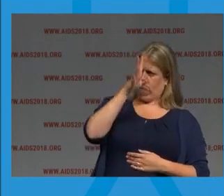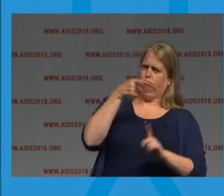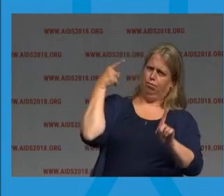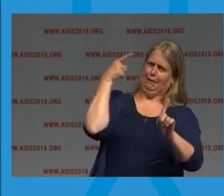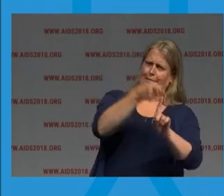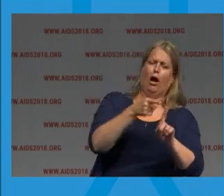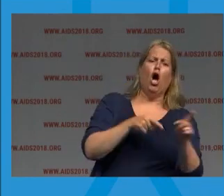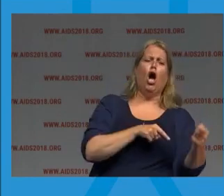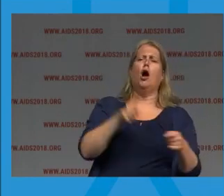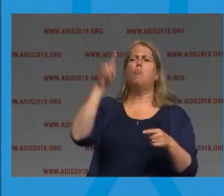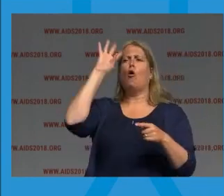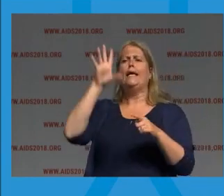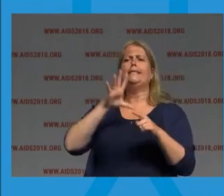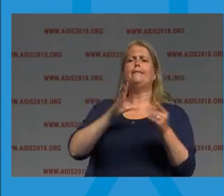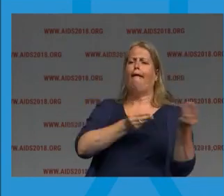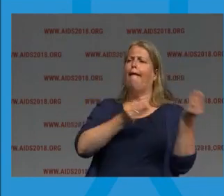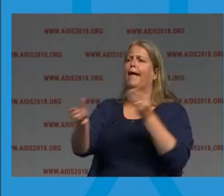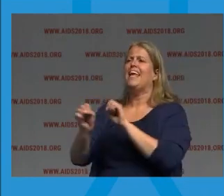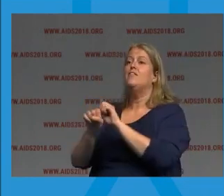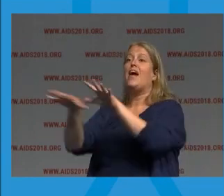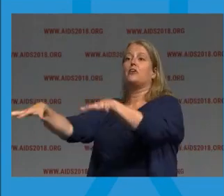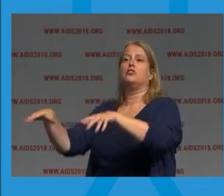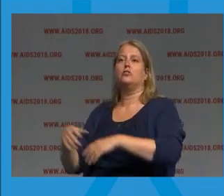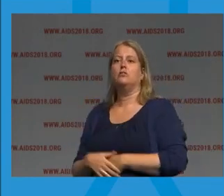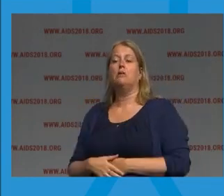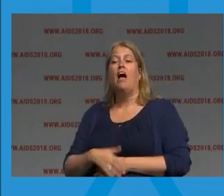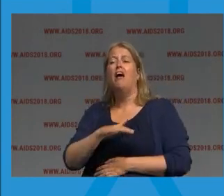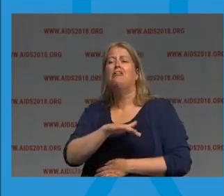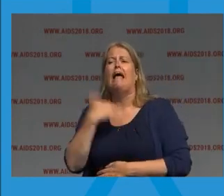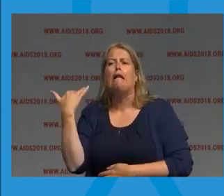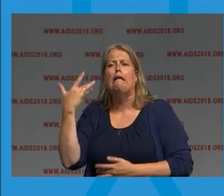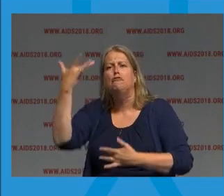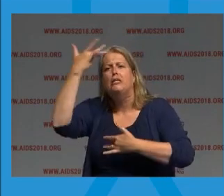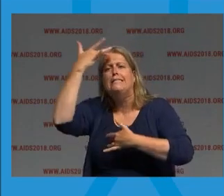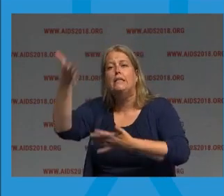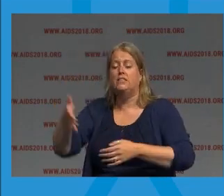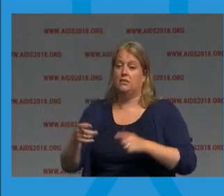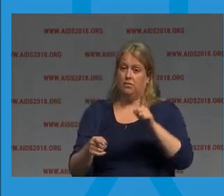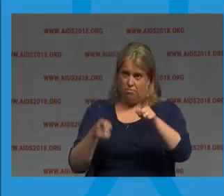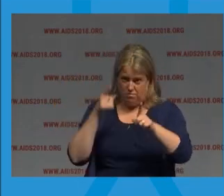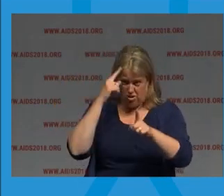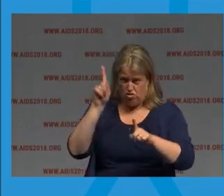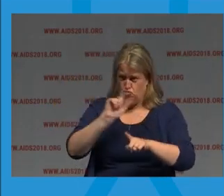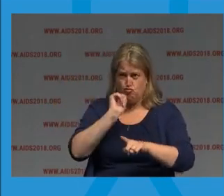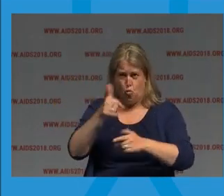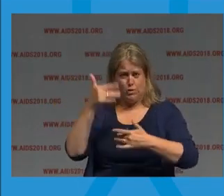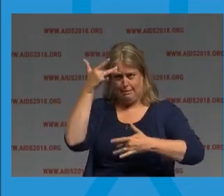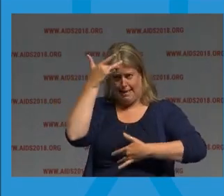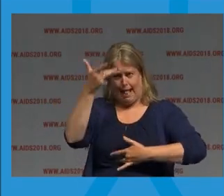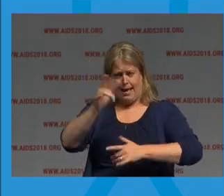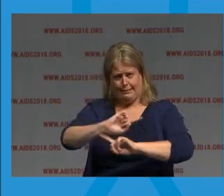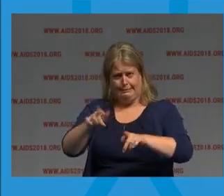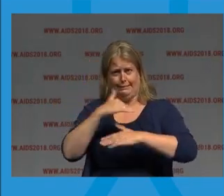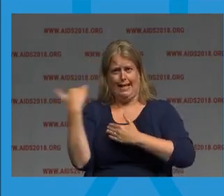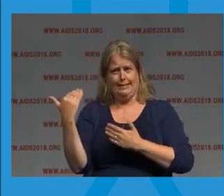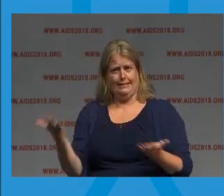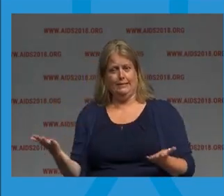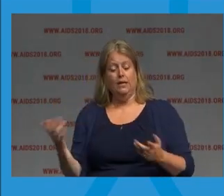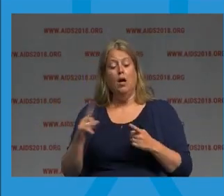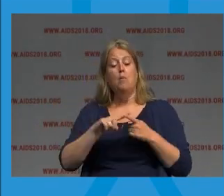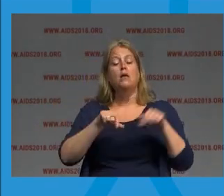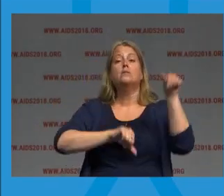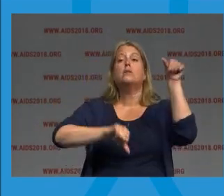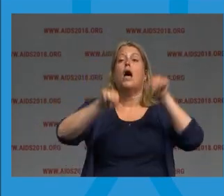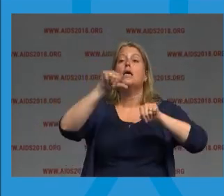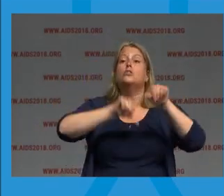deadly disease. Remember, HIV is not a death sentence. Remember, science has shown us that